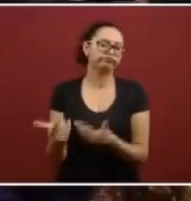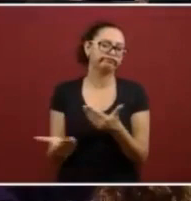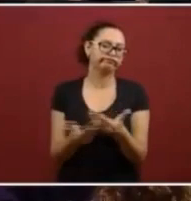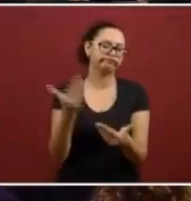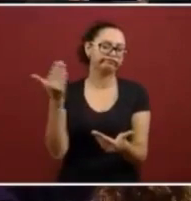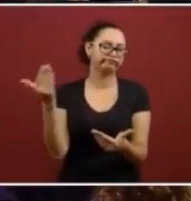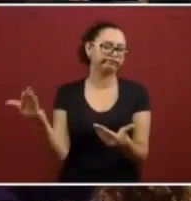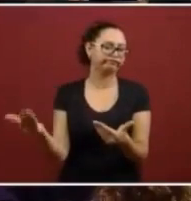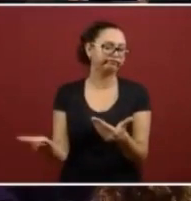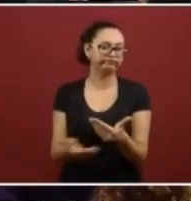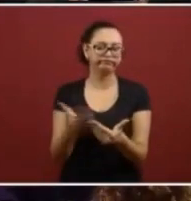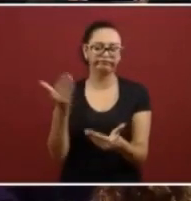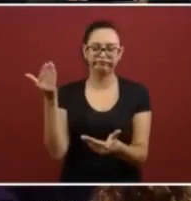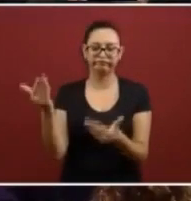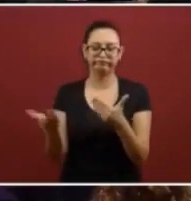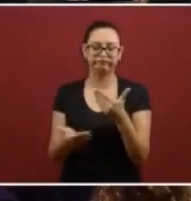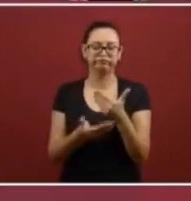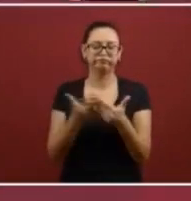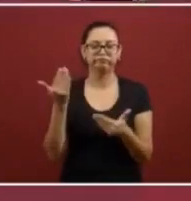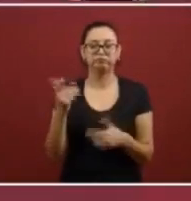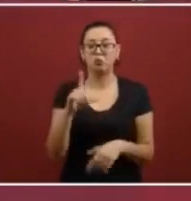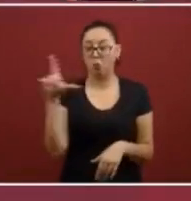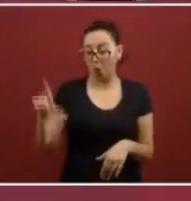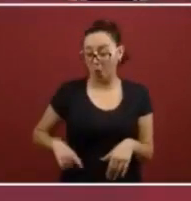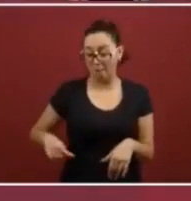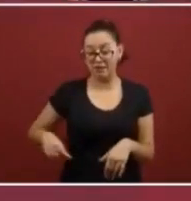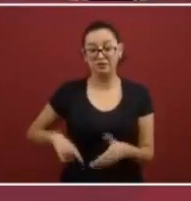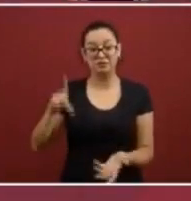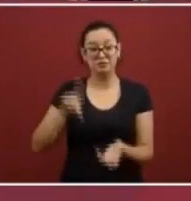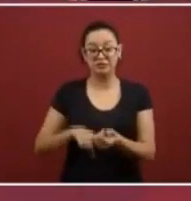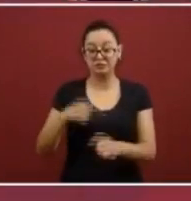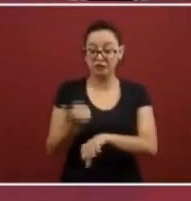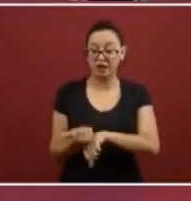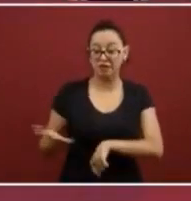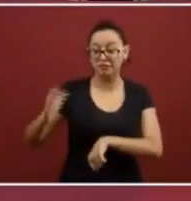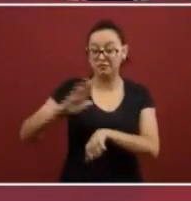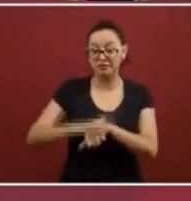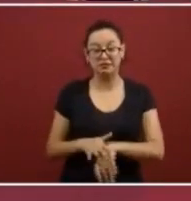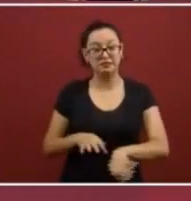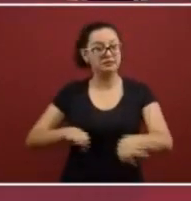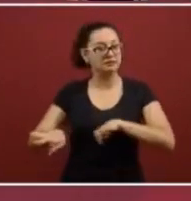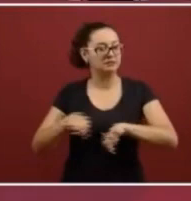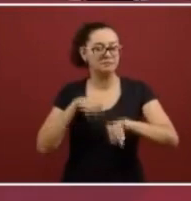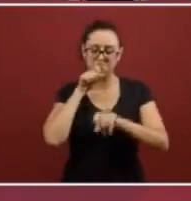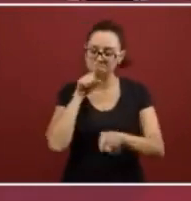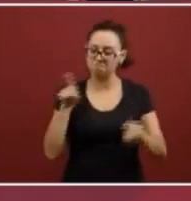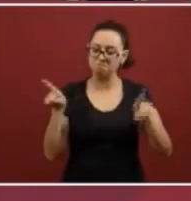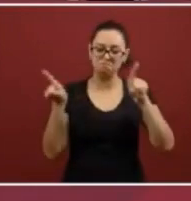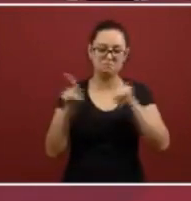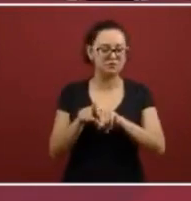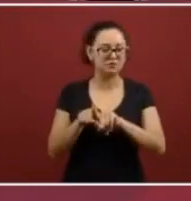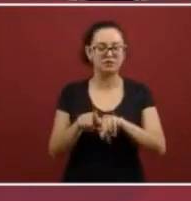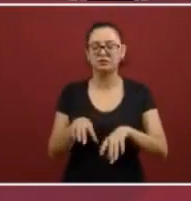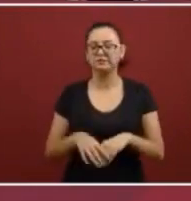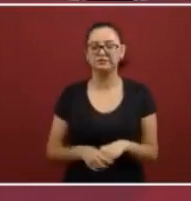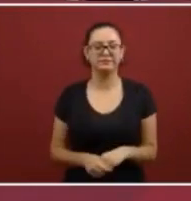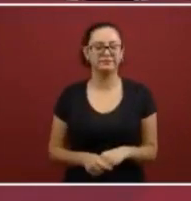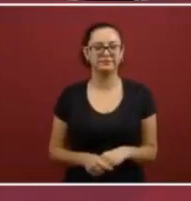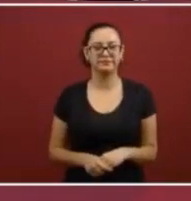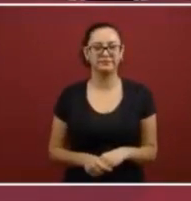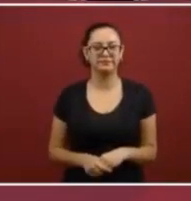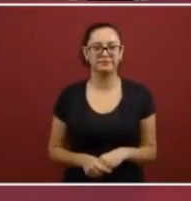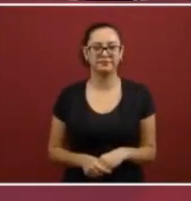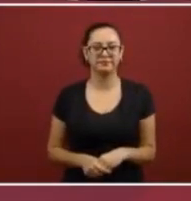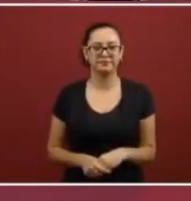principios. ideals, Y en la administración principles. pública lo mismo. And the same thing in the public administration Ah, or public